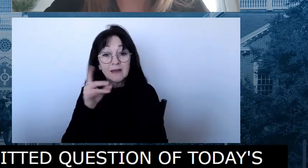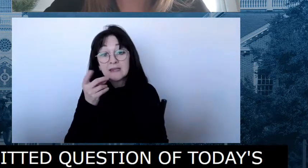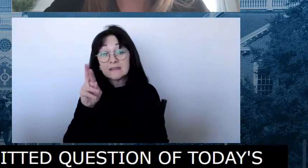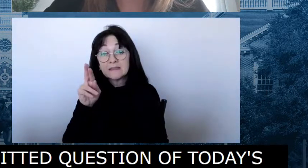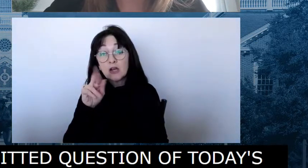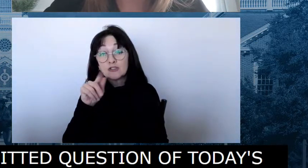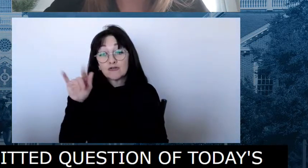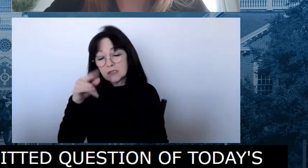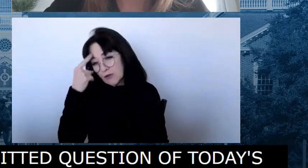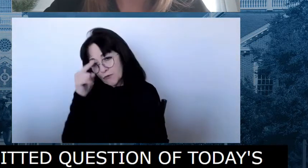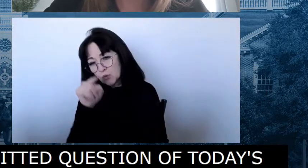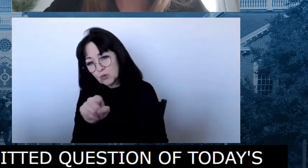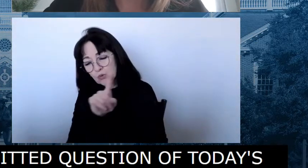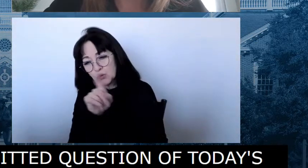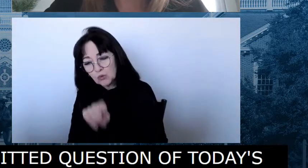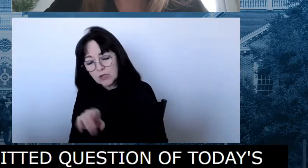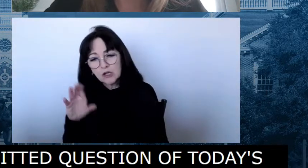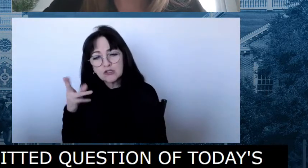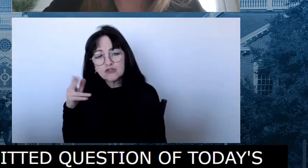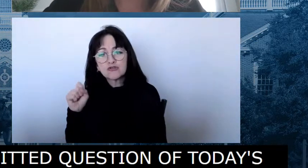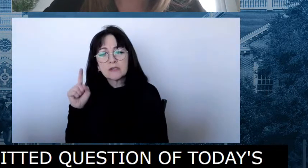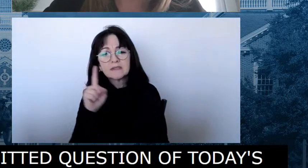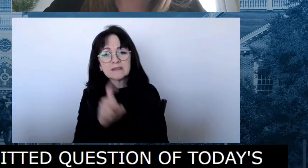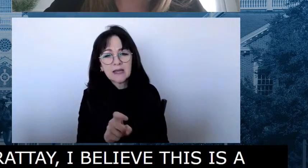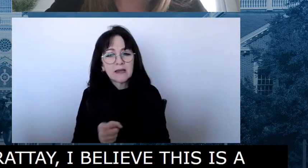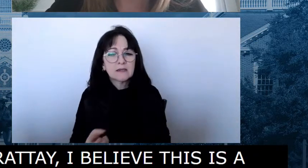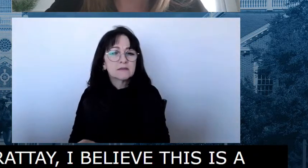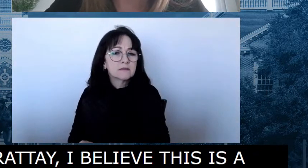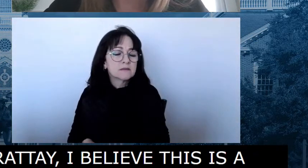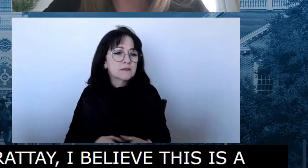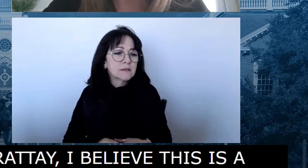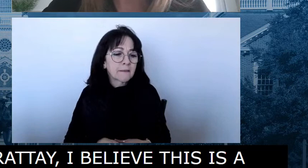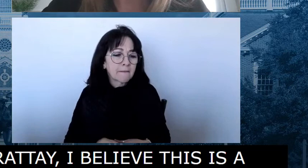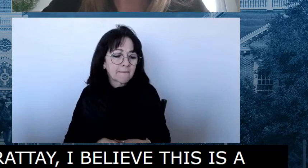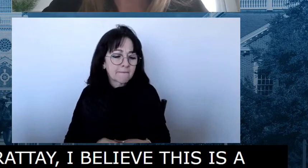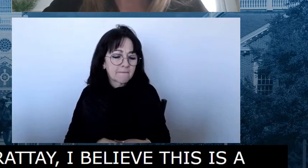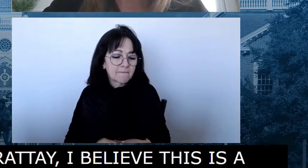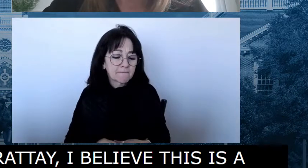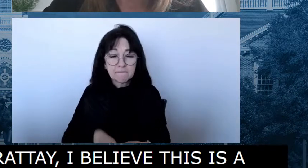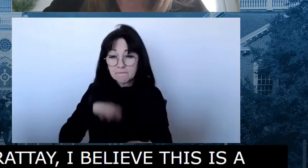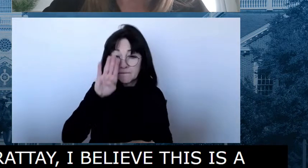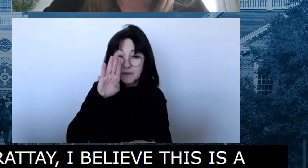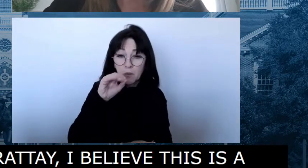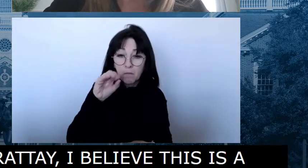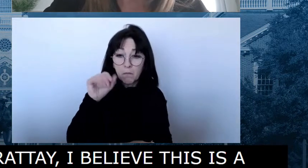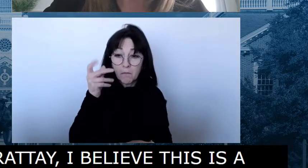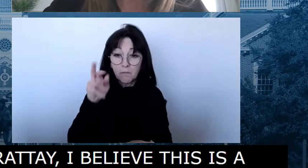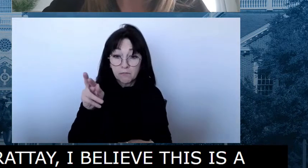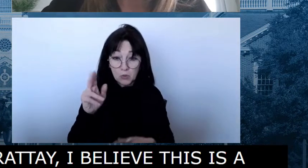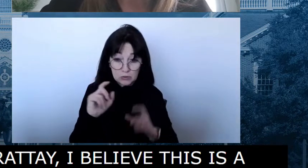question for you. Chris asks, how much more protection does a booster give you?